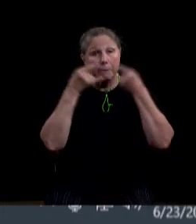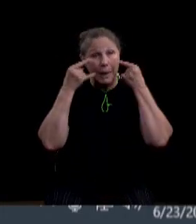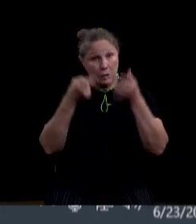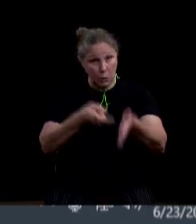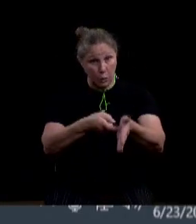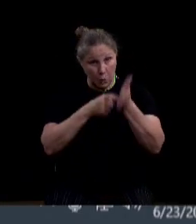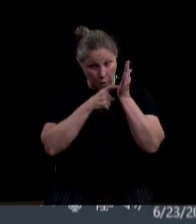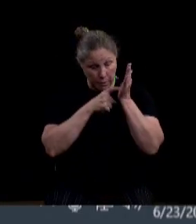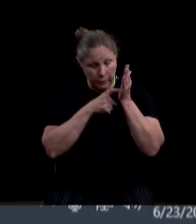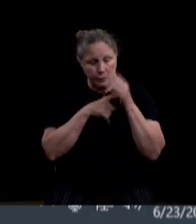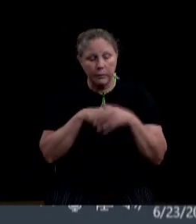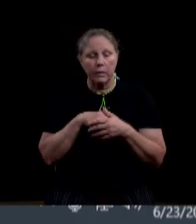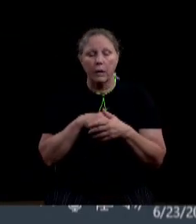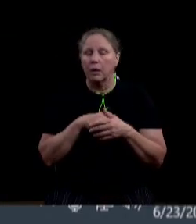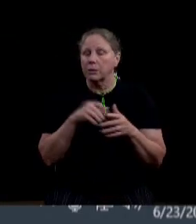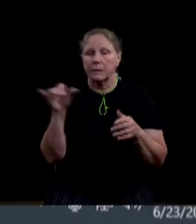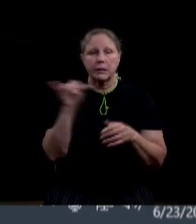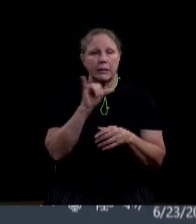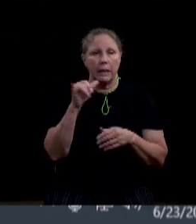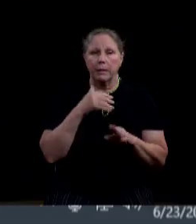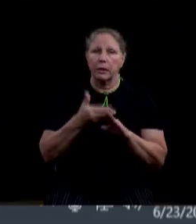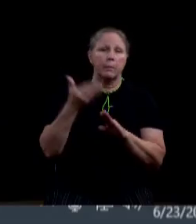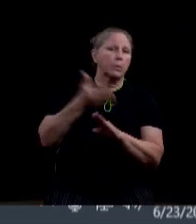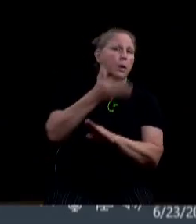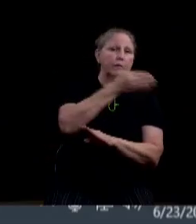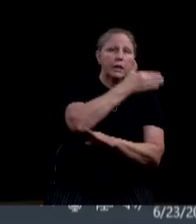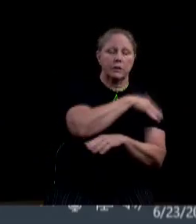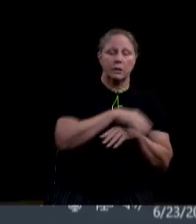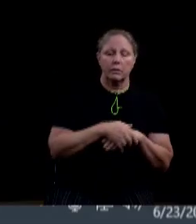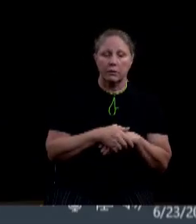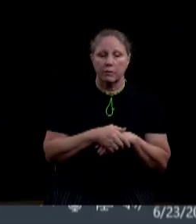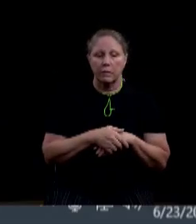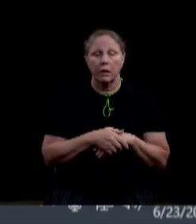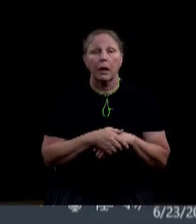ones. It'll be based on complaints only.